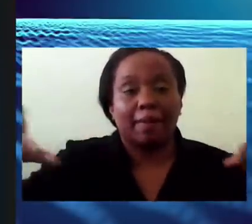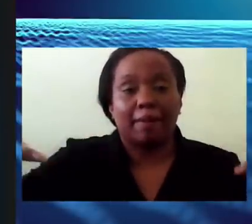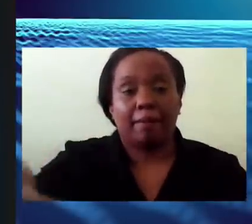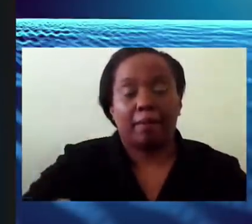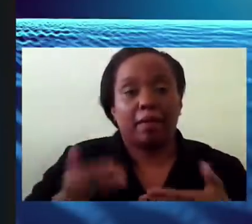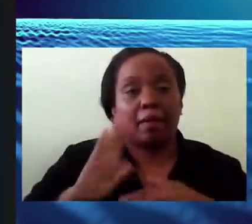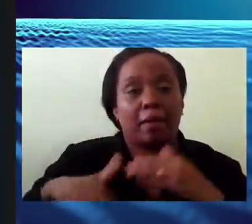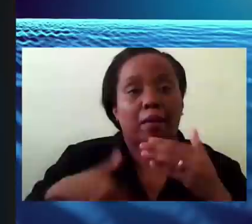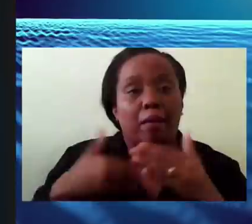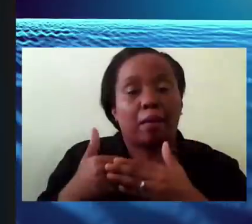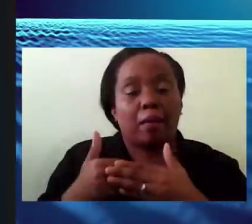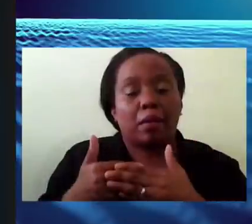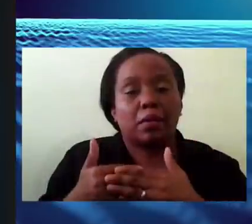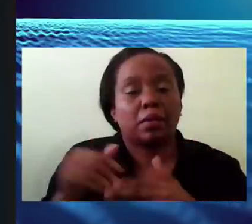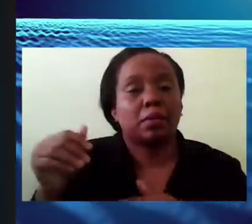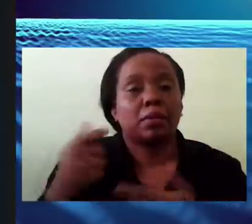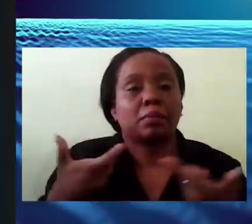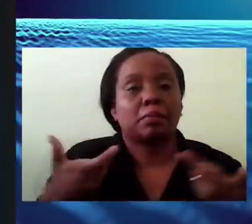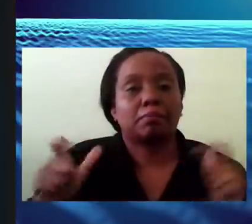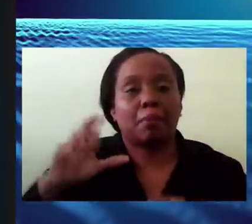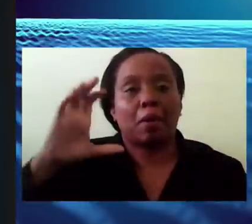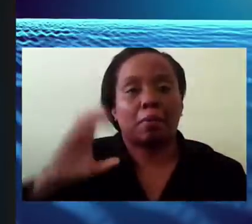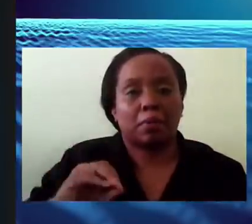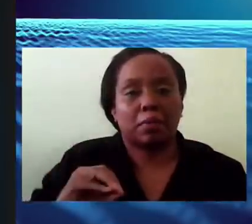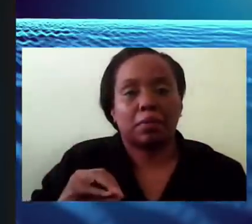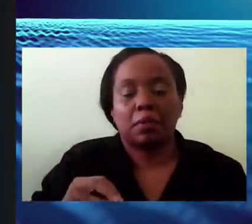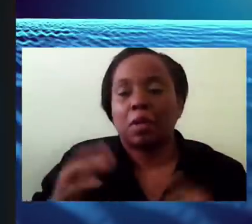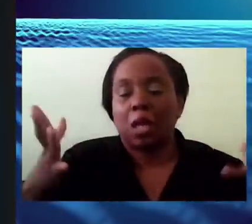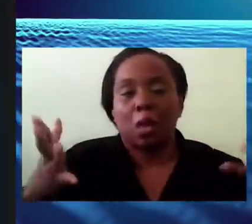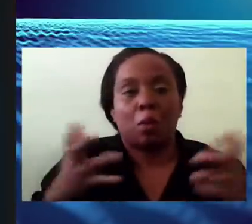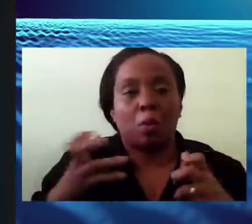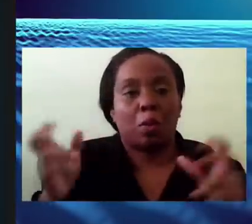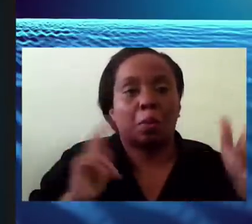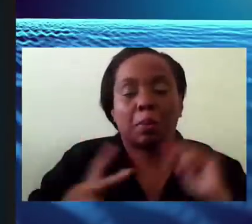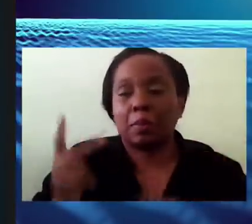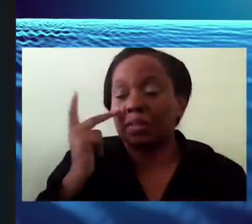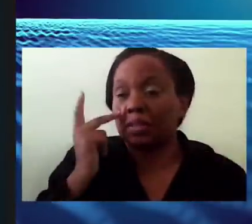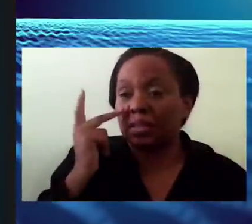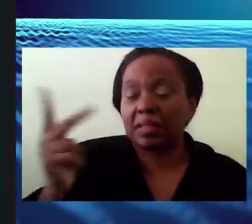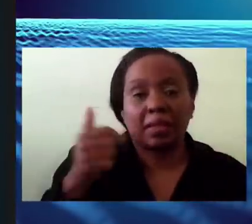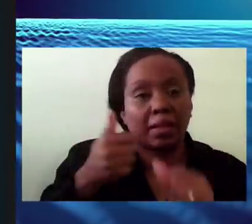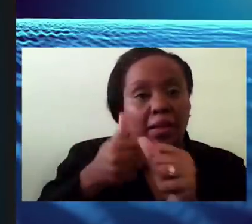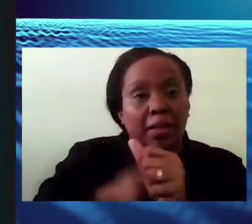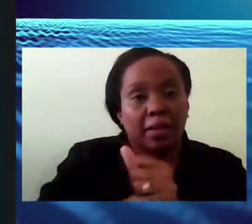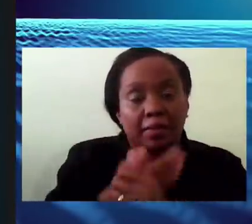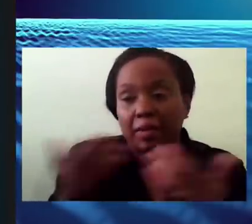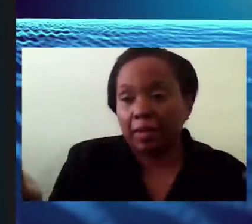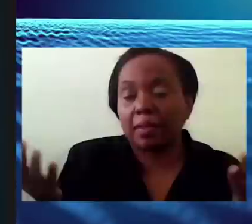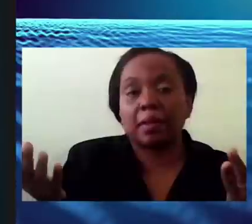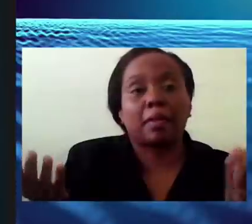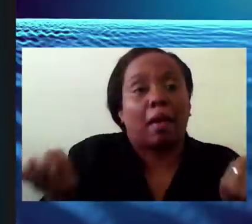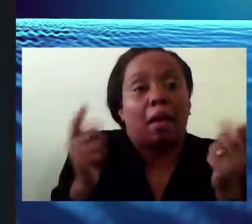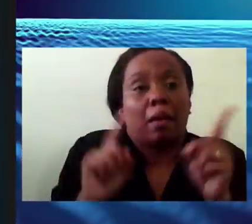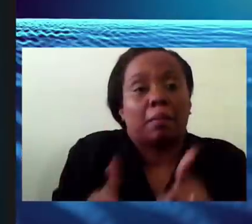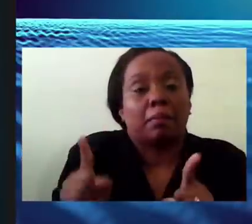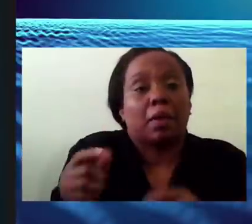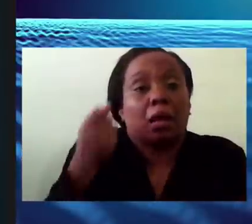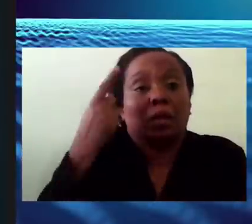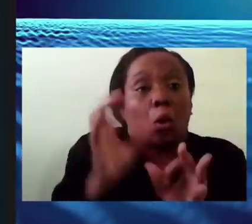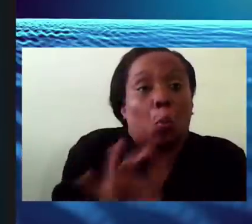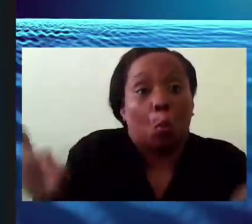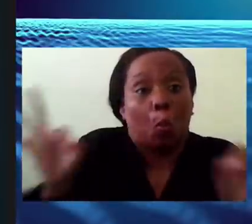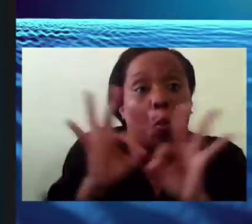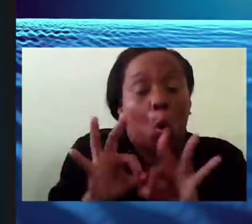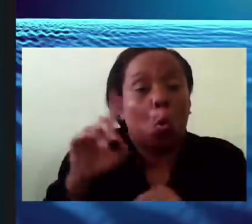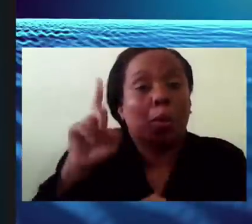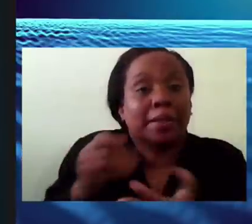site on the runway so everyone could see firsthand exactly what it is that we're dealing with and understand the priority that we needed to